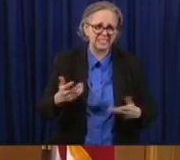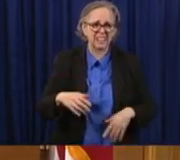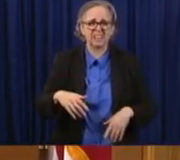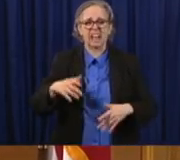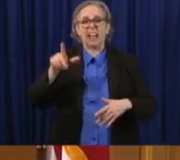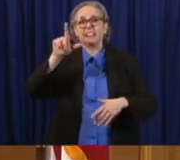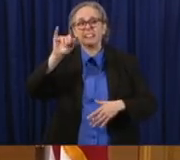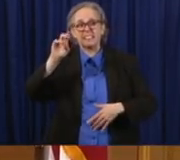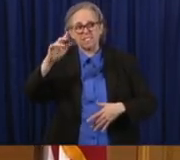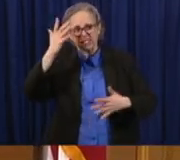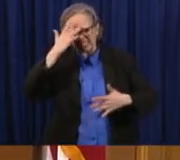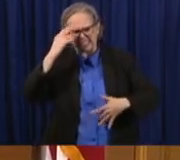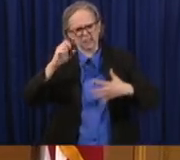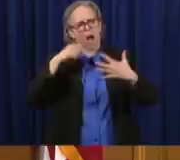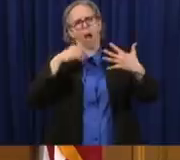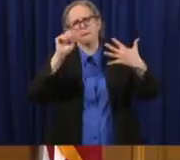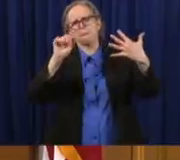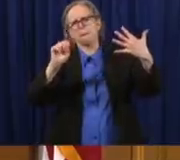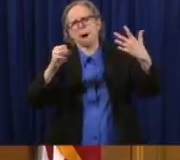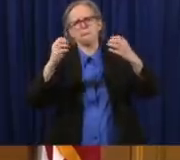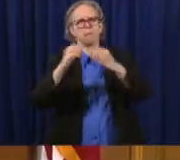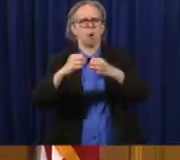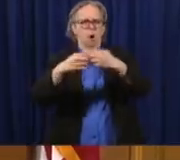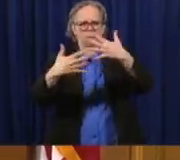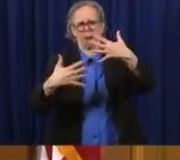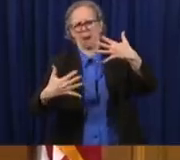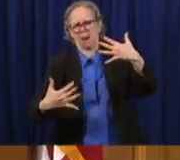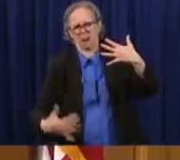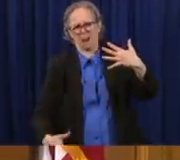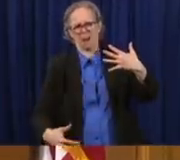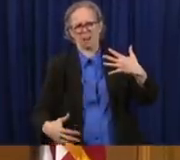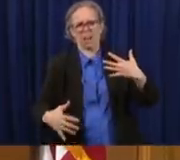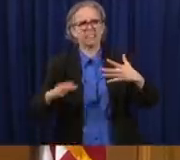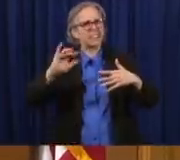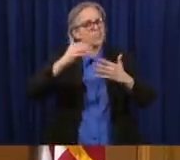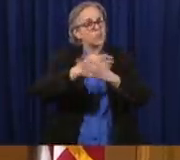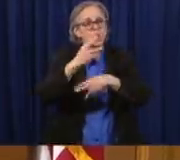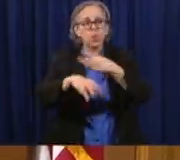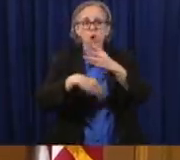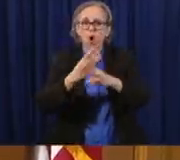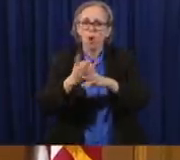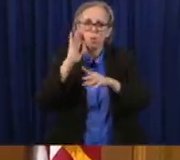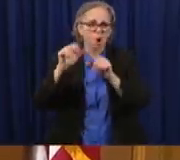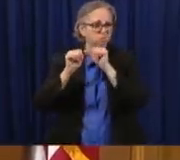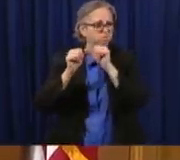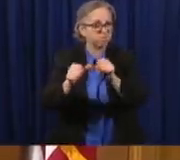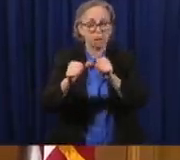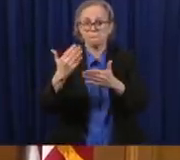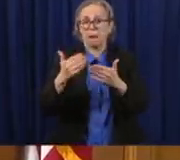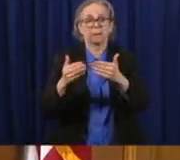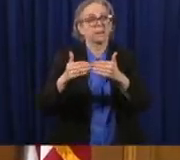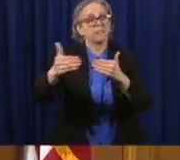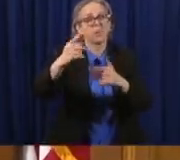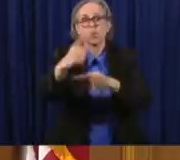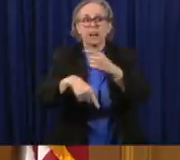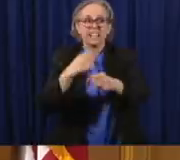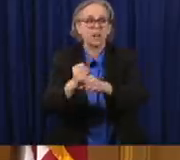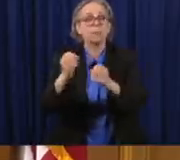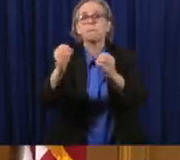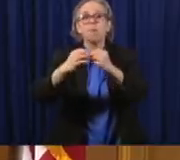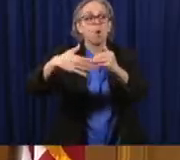are the individuals in this new world that's going to last for, we don't know, a year or so. Not going to last forever. It's going to last for a